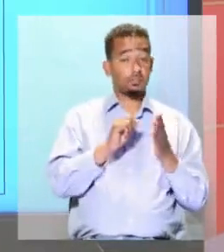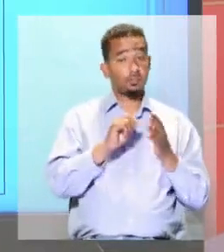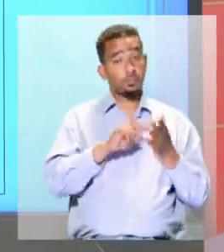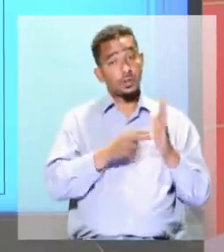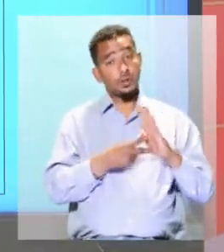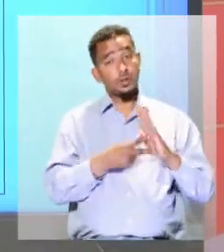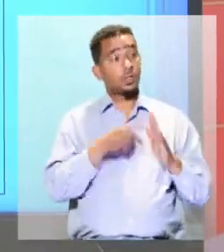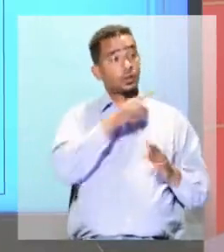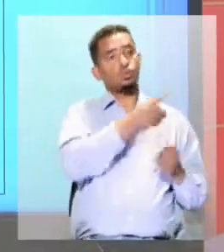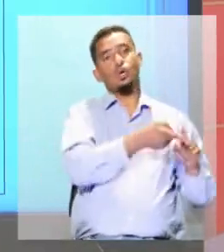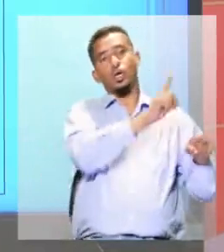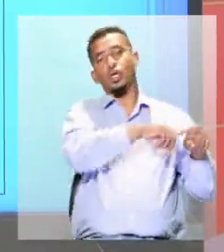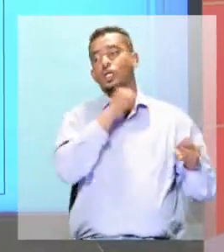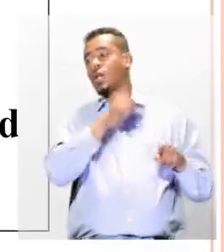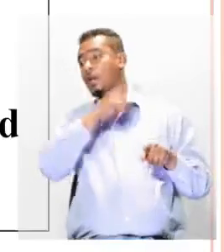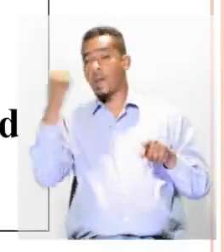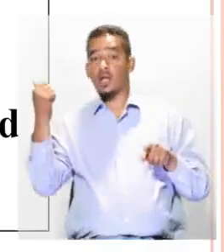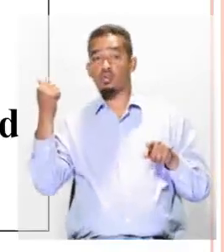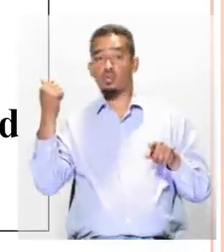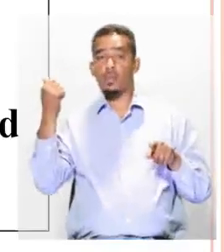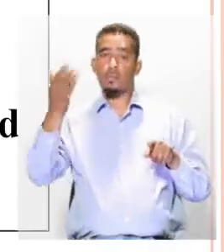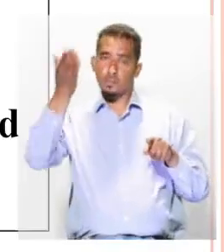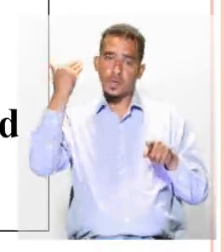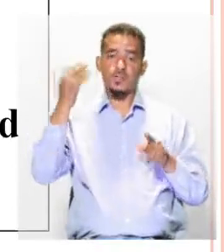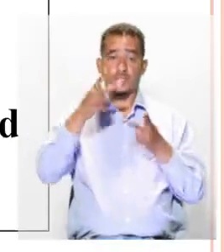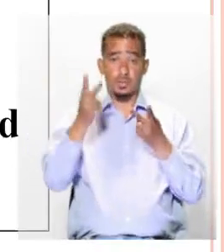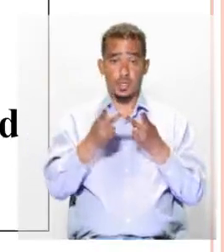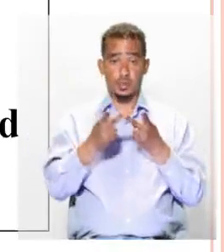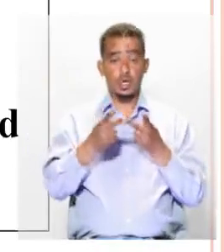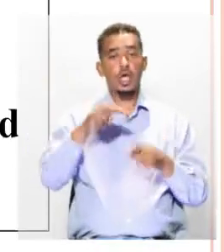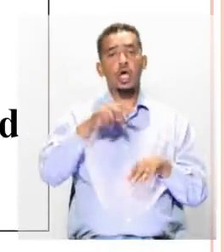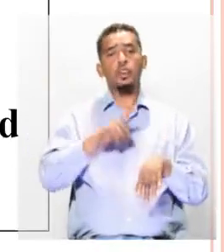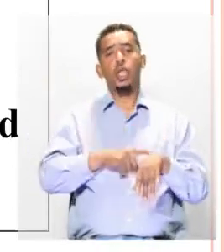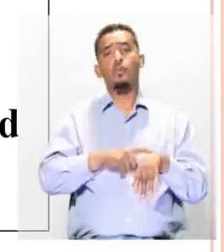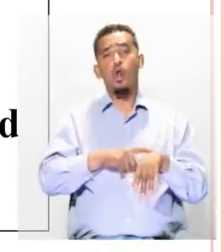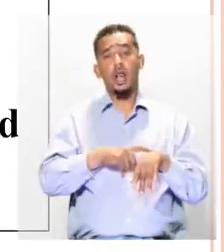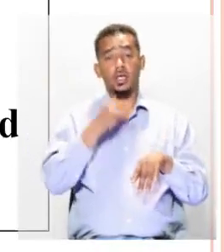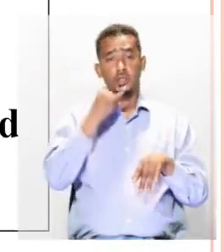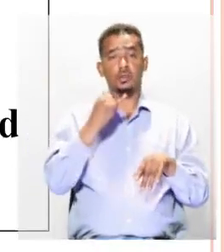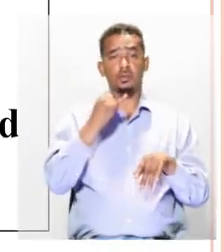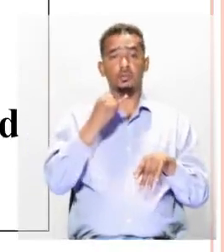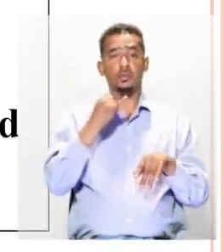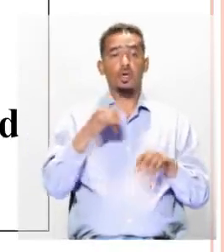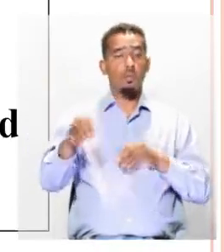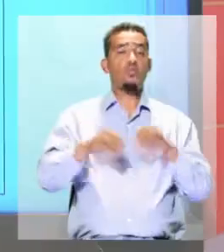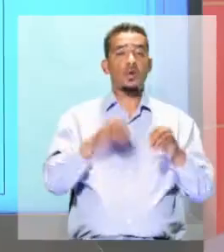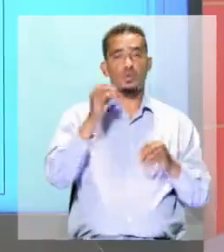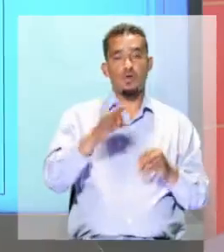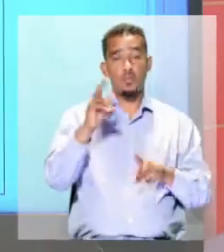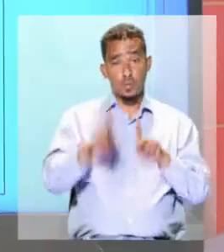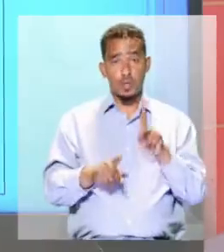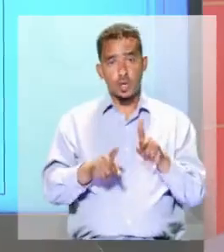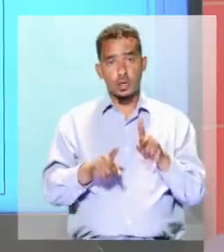they do not return back to their origin. Temporary migration involved the movement of